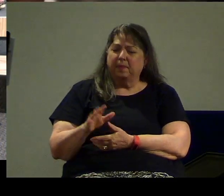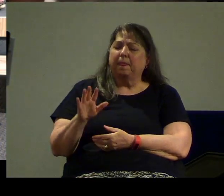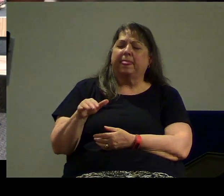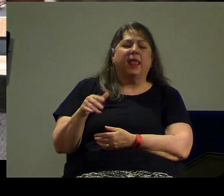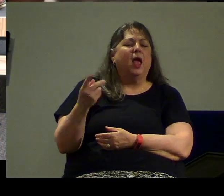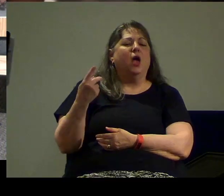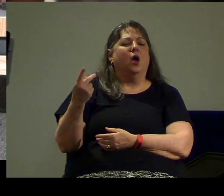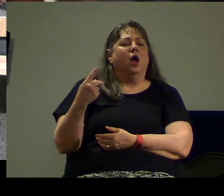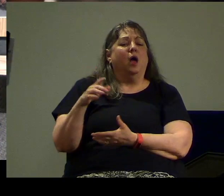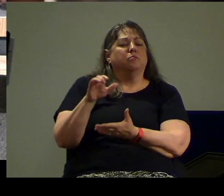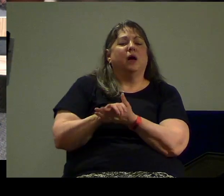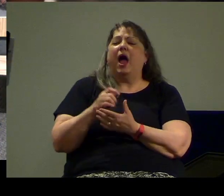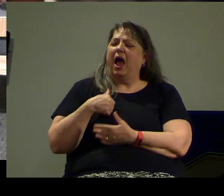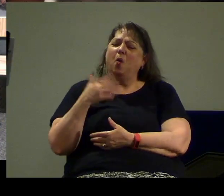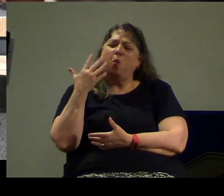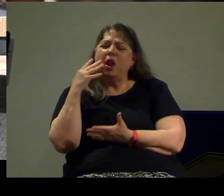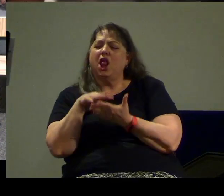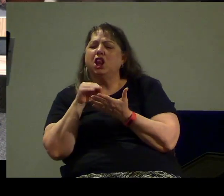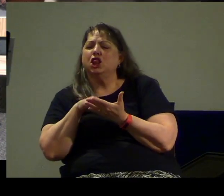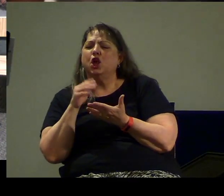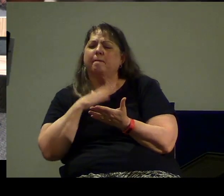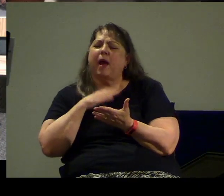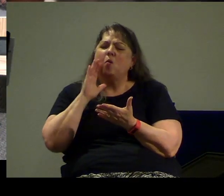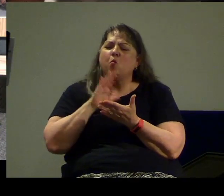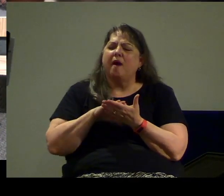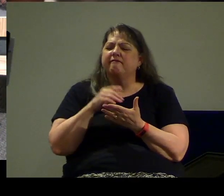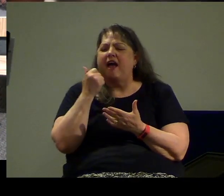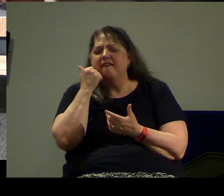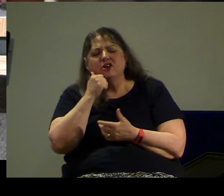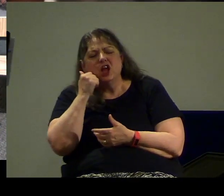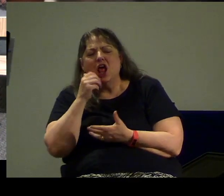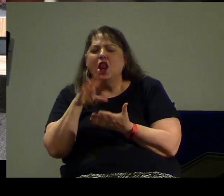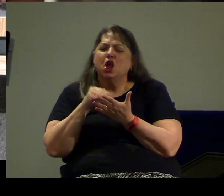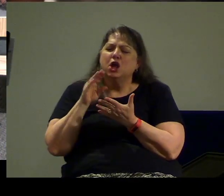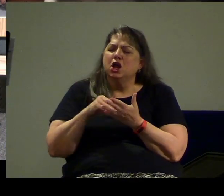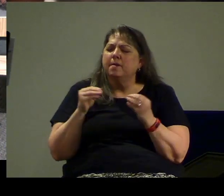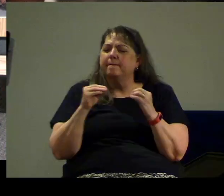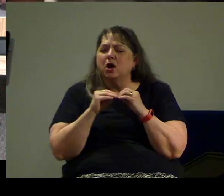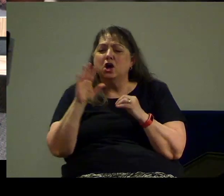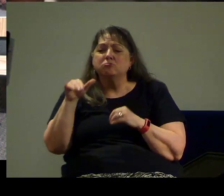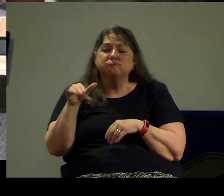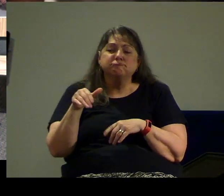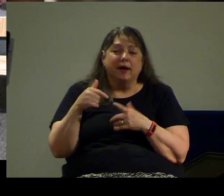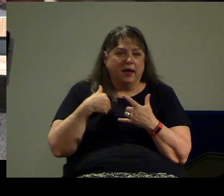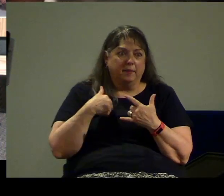to know my wife. I wanted to know more about her every day. Oh, and